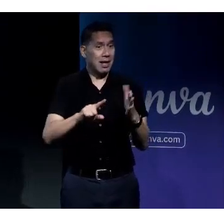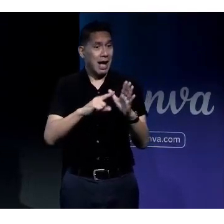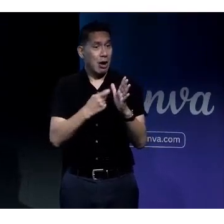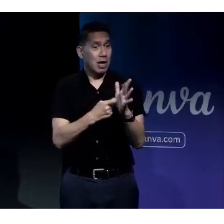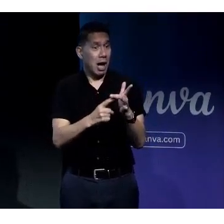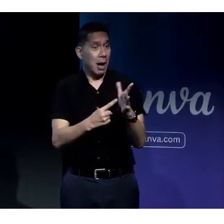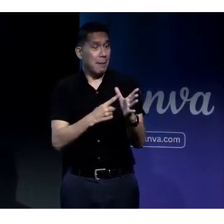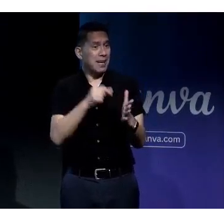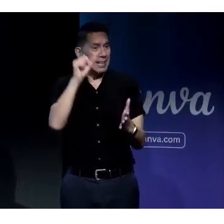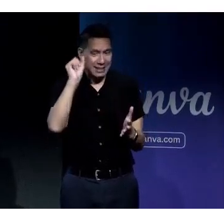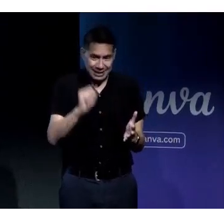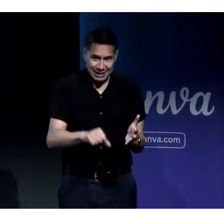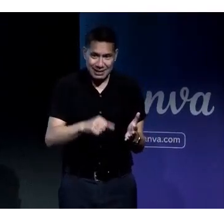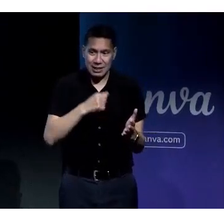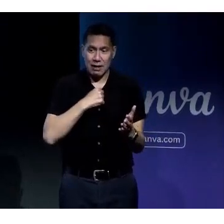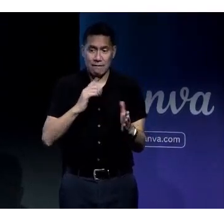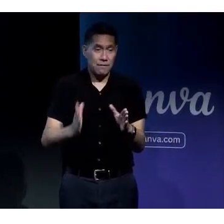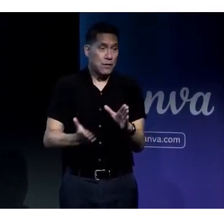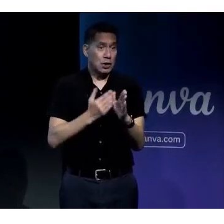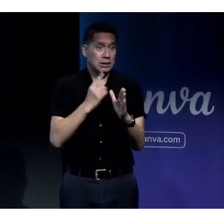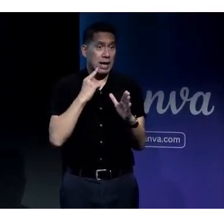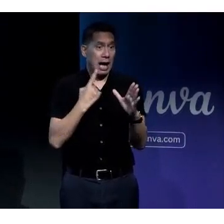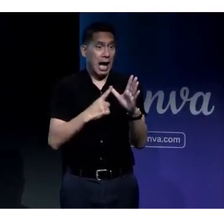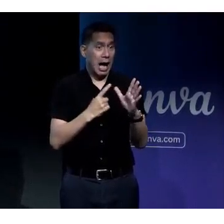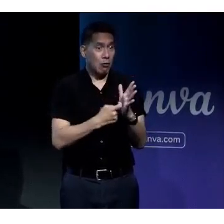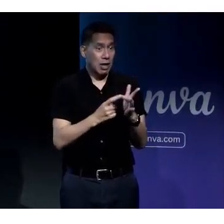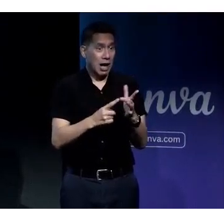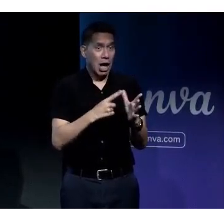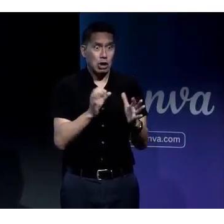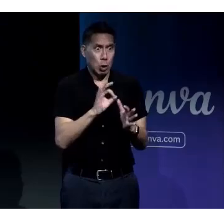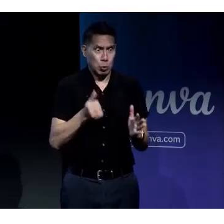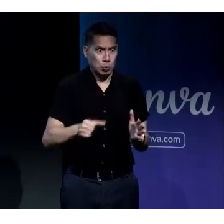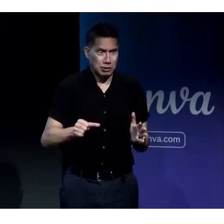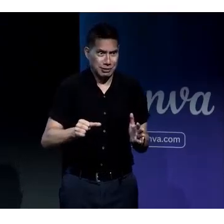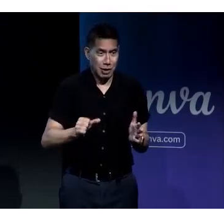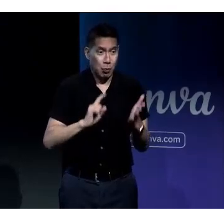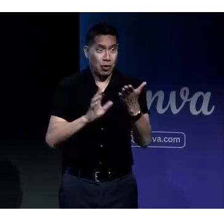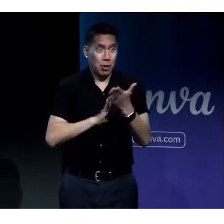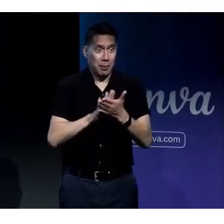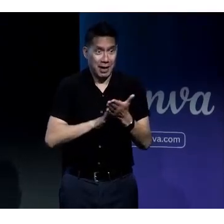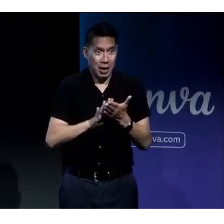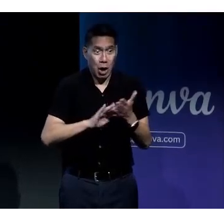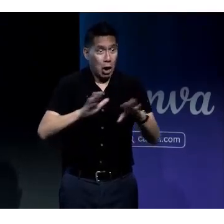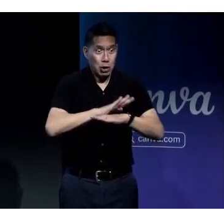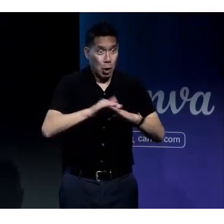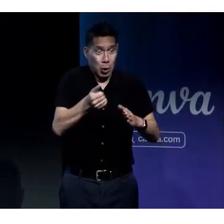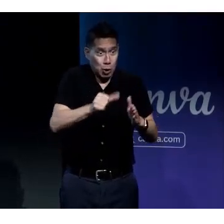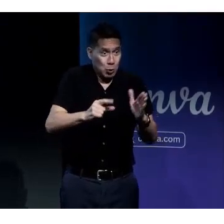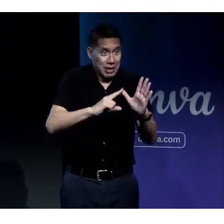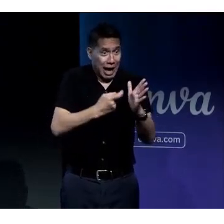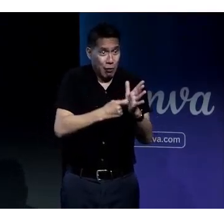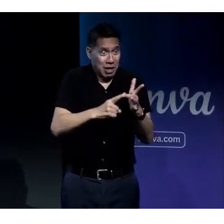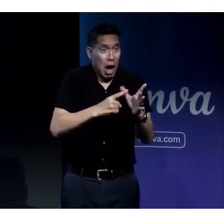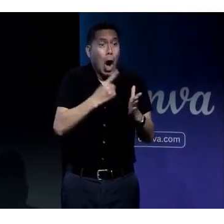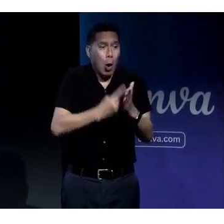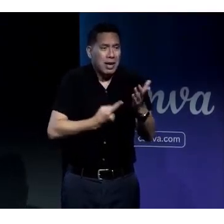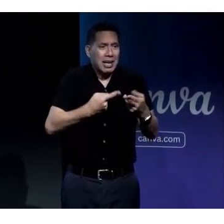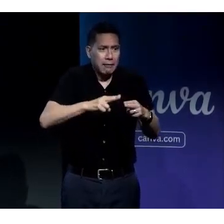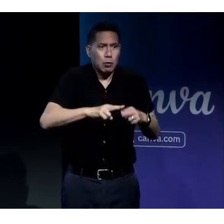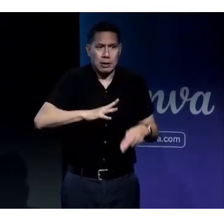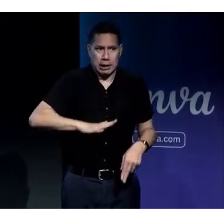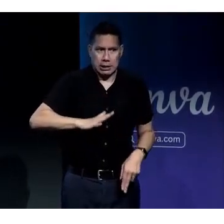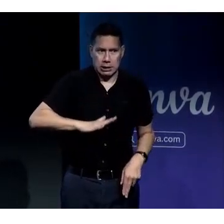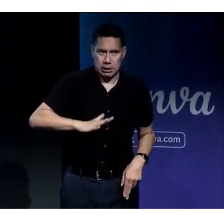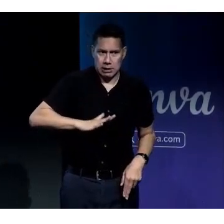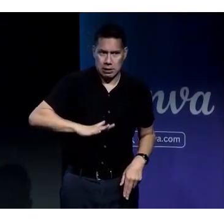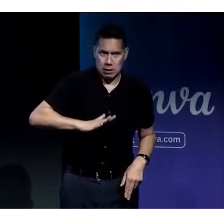And yes, folks like to say the first rule of ARIA is don't use ARIA. What they really mean is don't use ARIA unless you need to, but also maybe